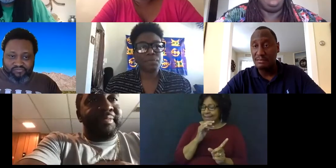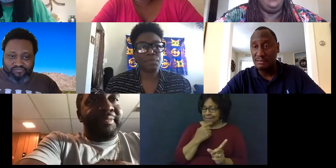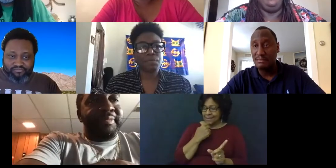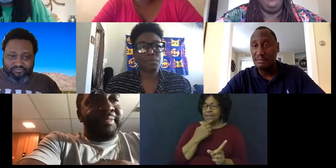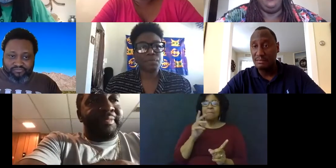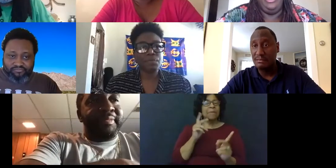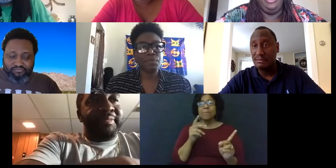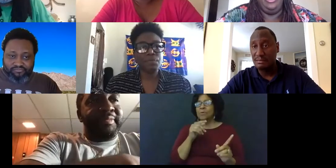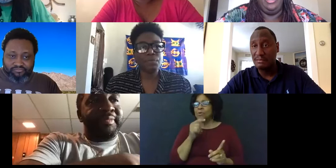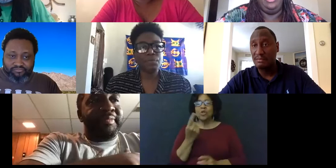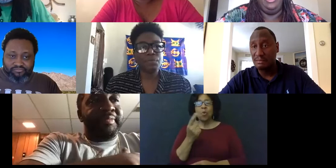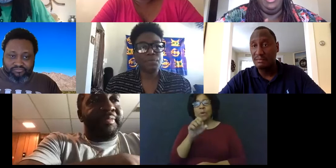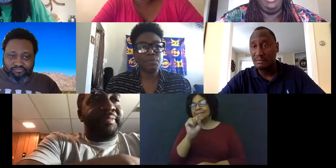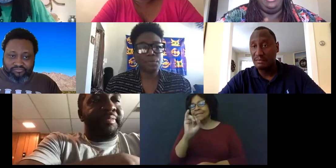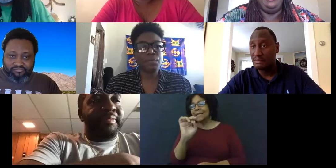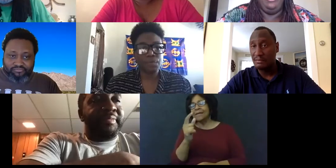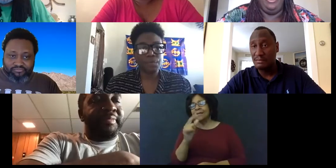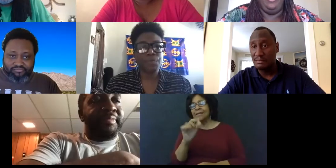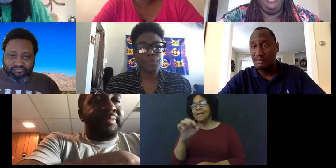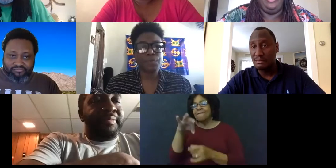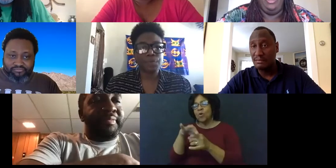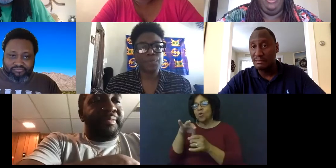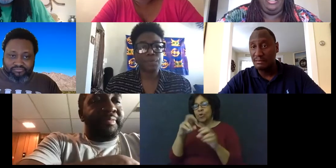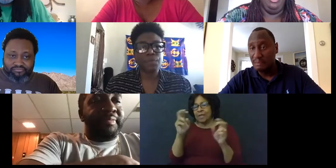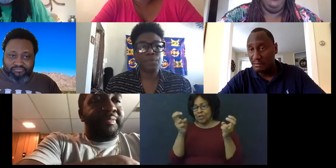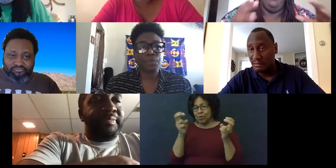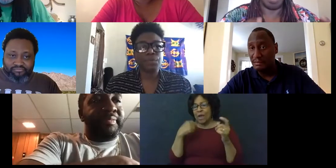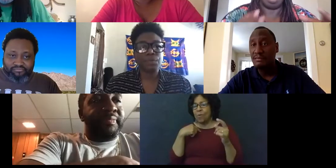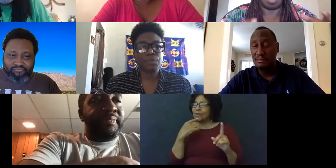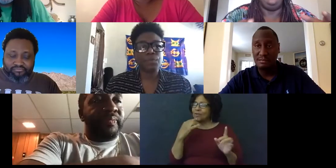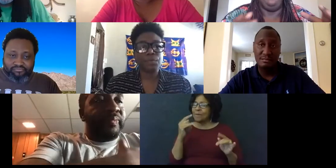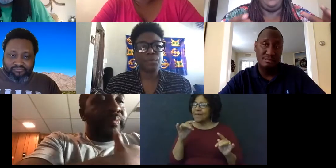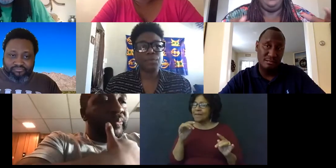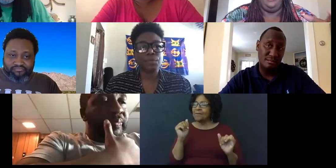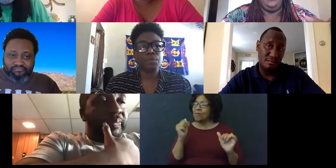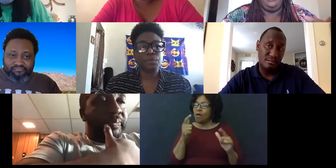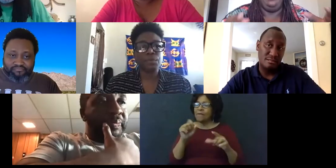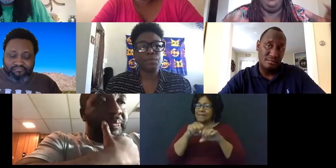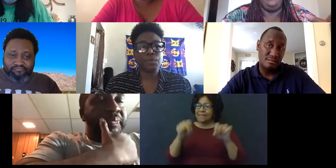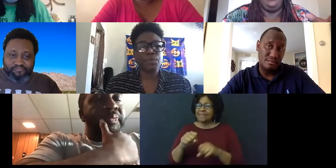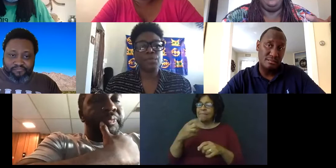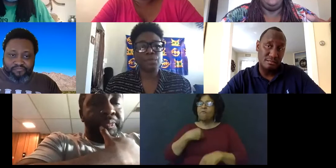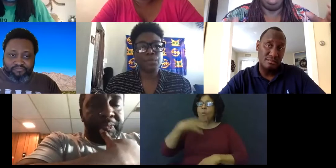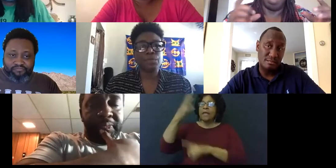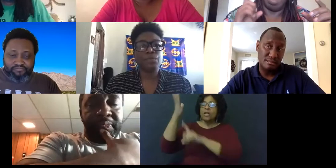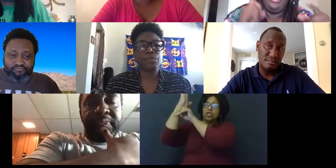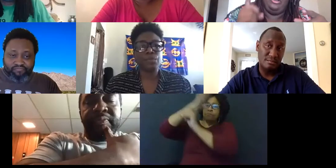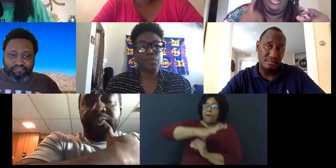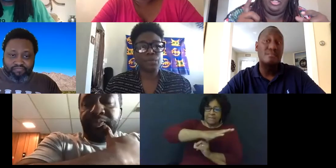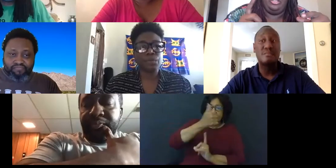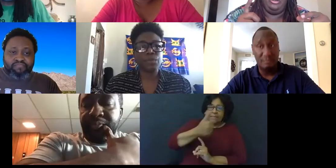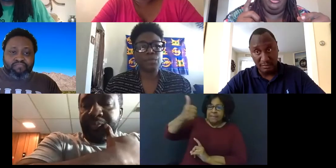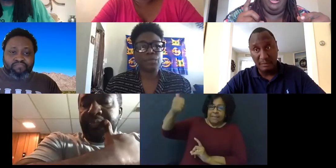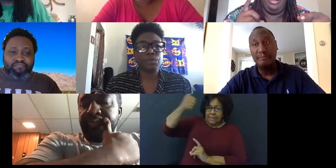not single voter issues. That's kind of what I want to push back on. It's mm-hmm. all a system of white supremacy coded into